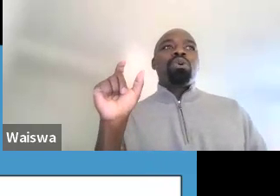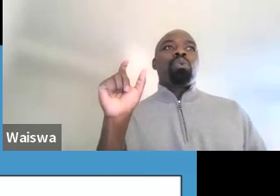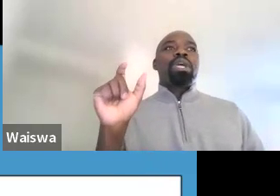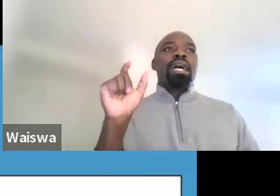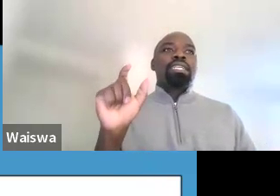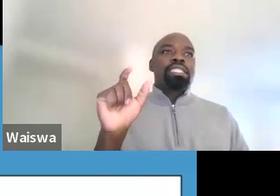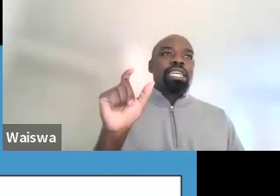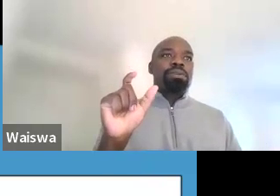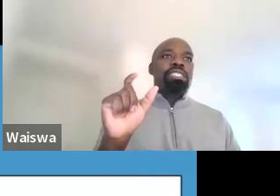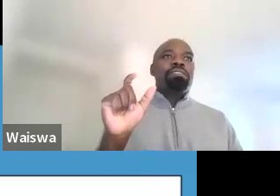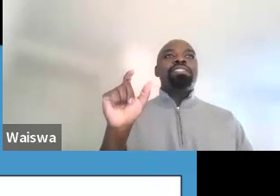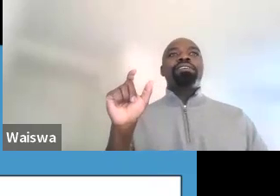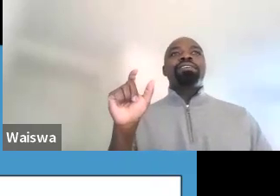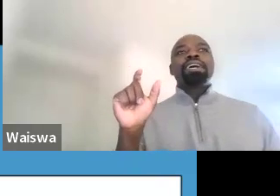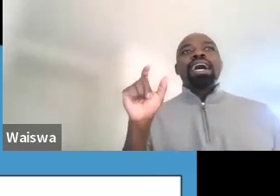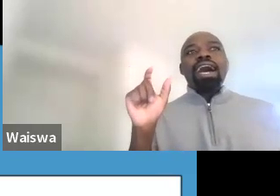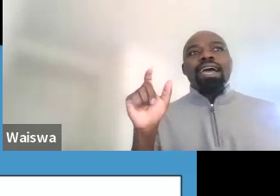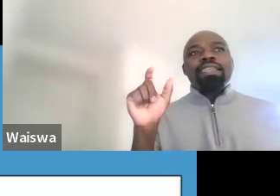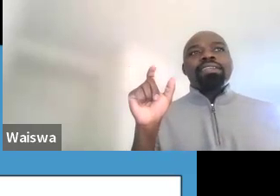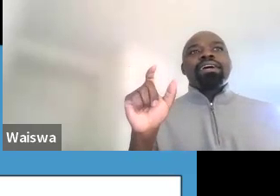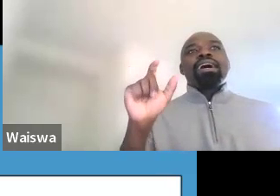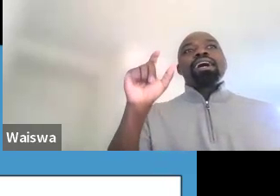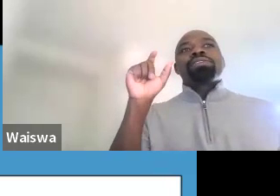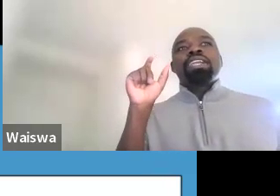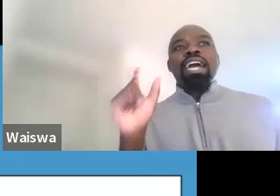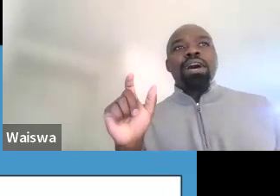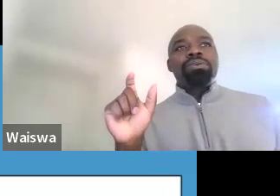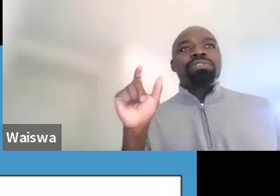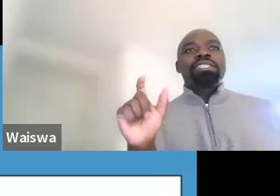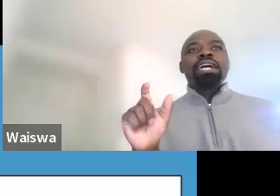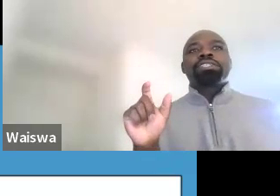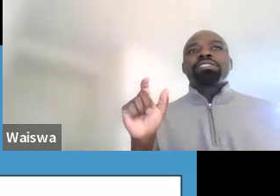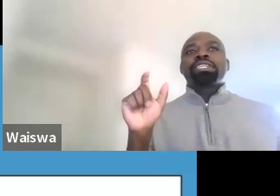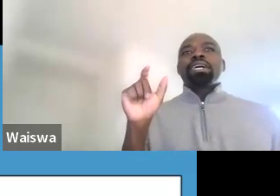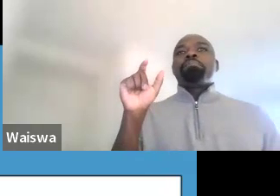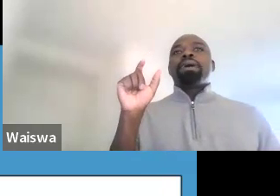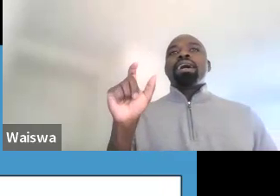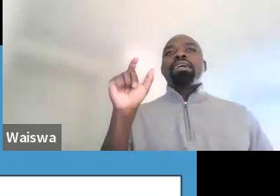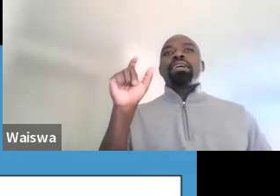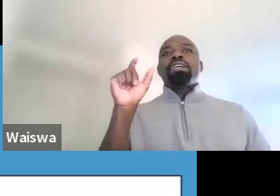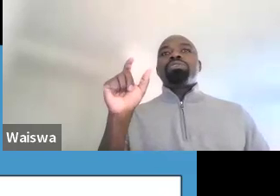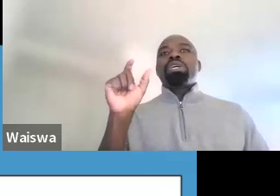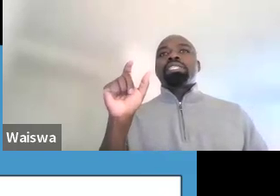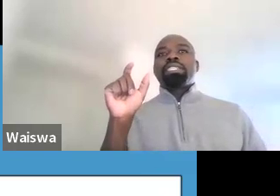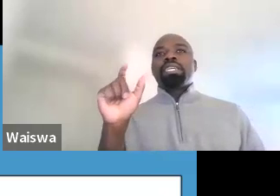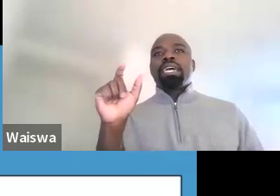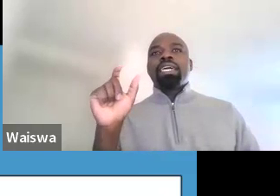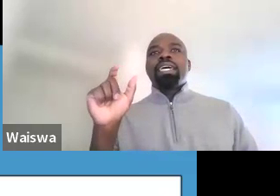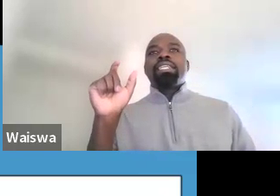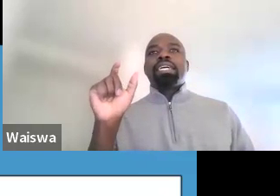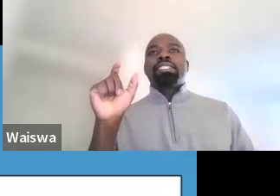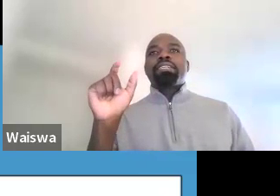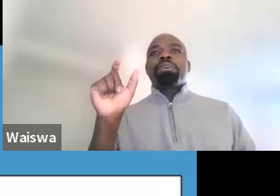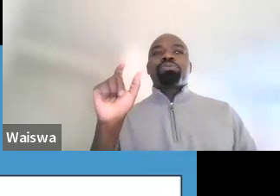all when accessing health services, and announce these actions by UHC